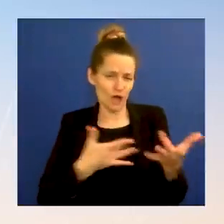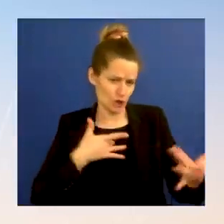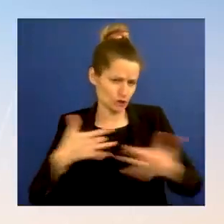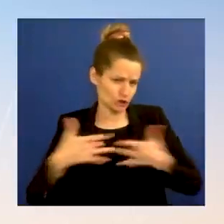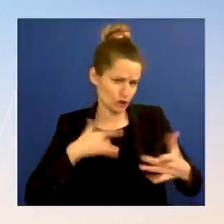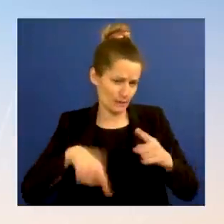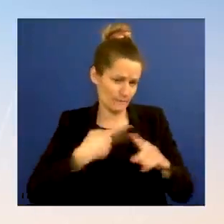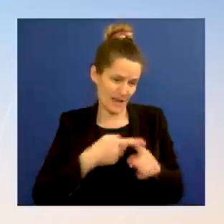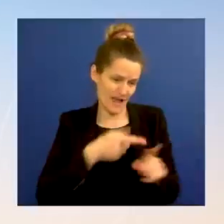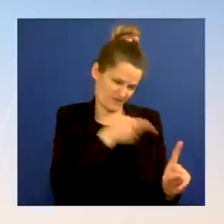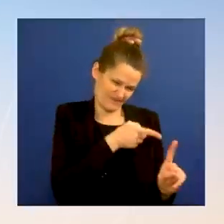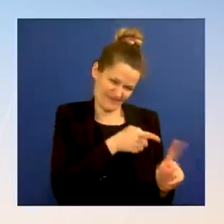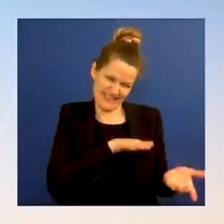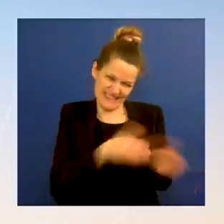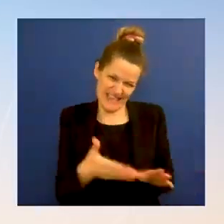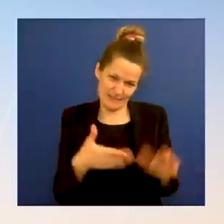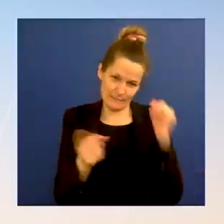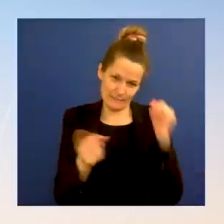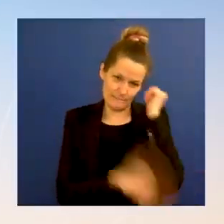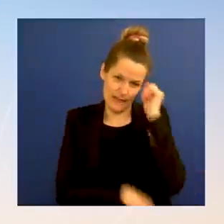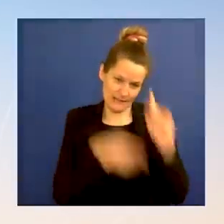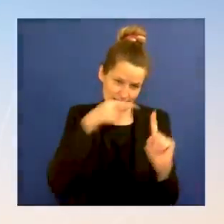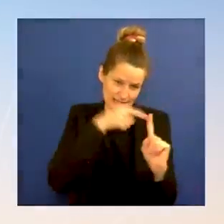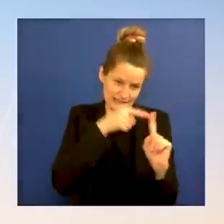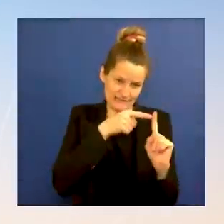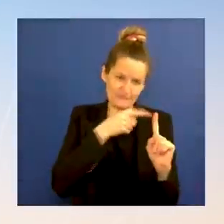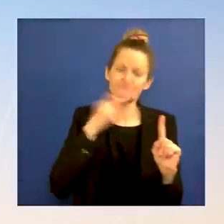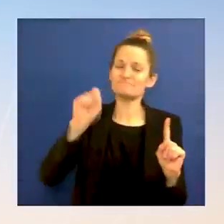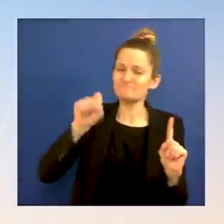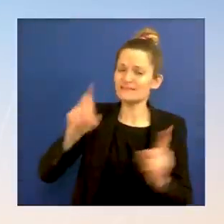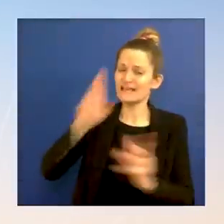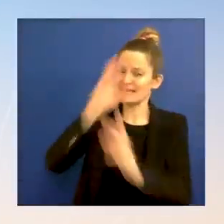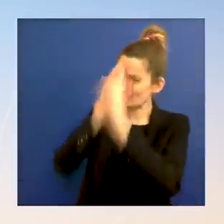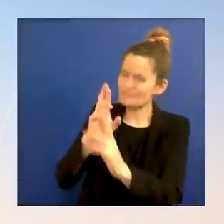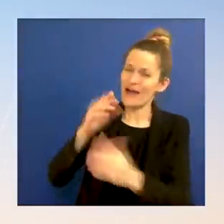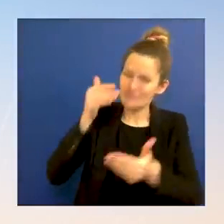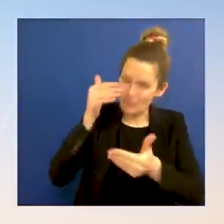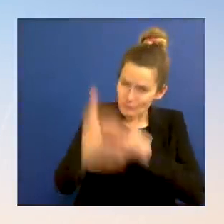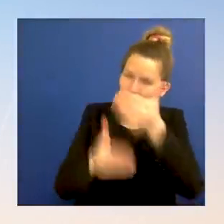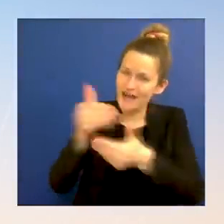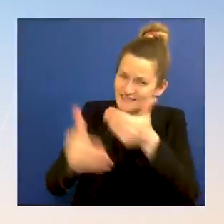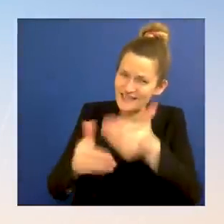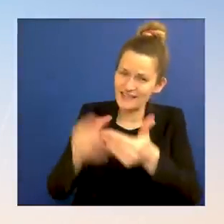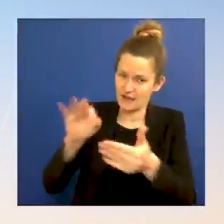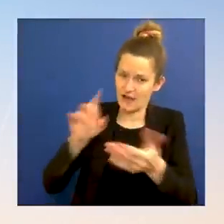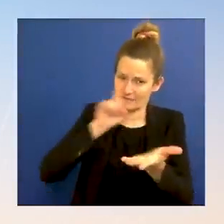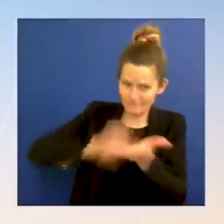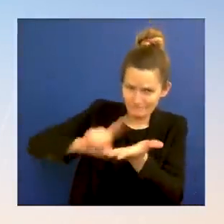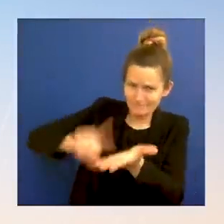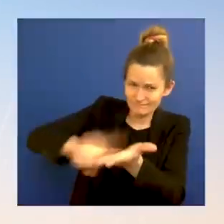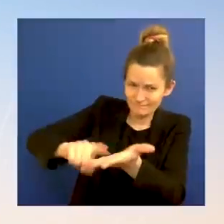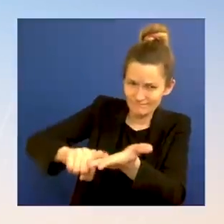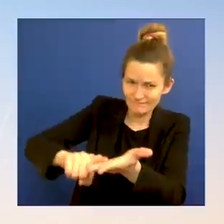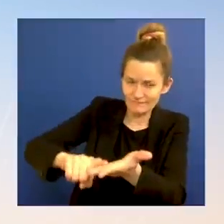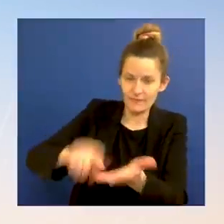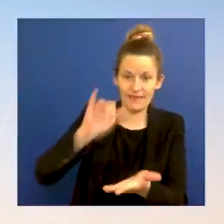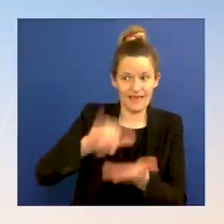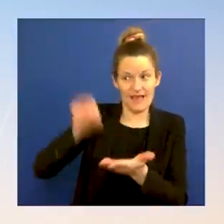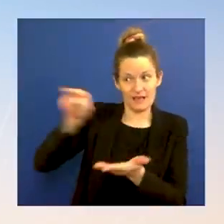is being led by the Department of Justice and the Attorney General. Go ahead. Thank you. Overnight, we saw the Russians attack this